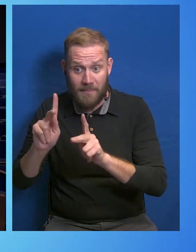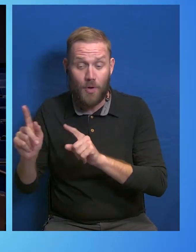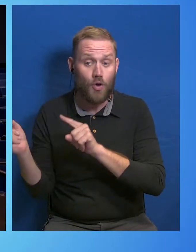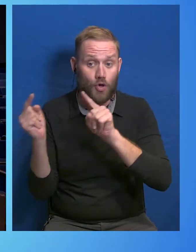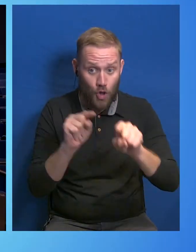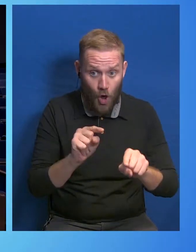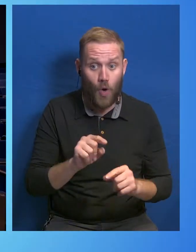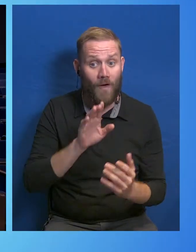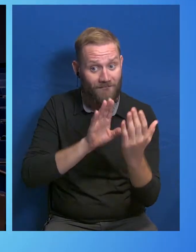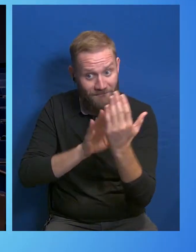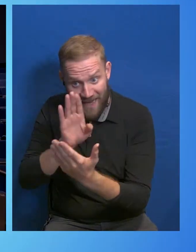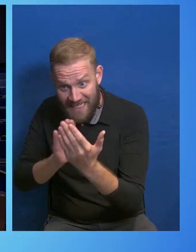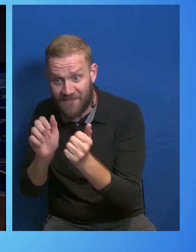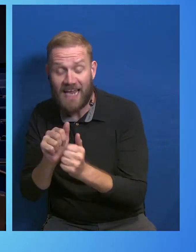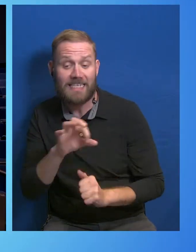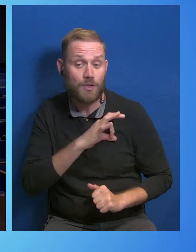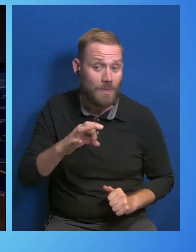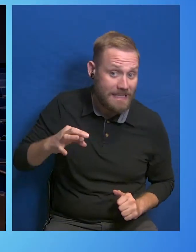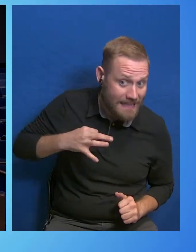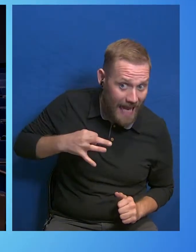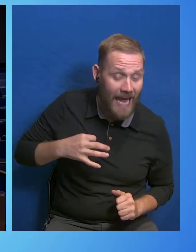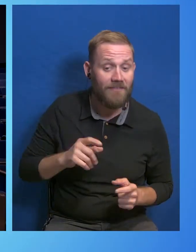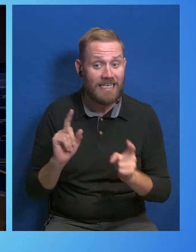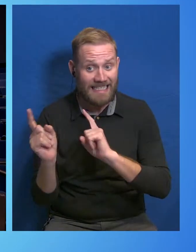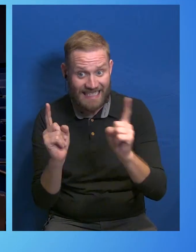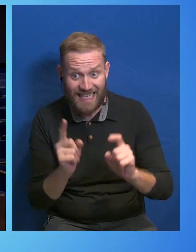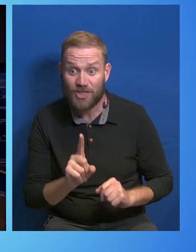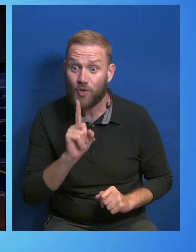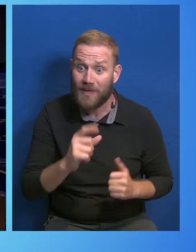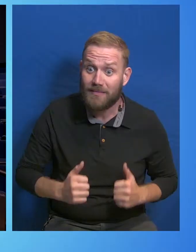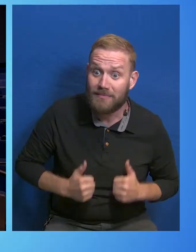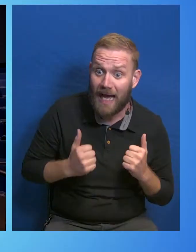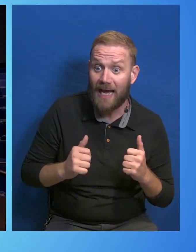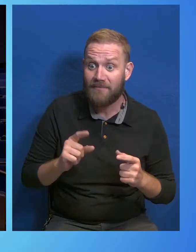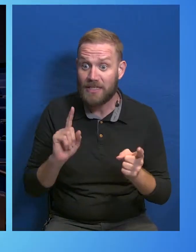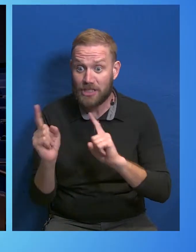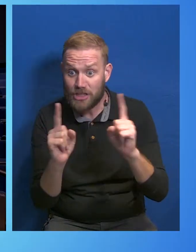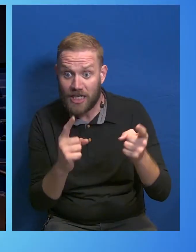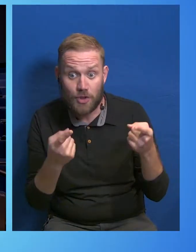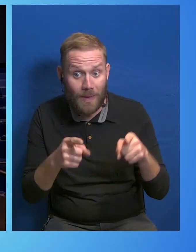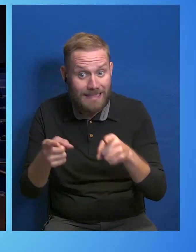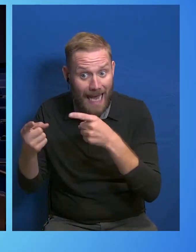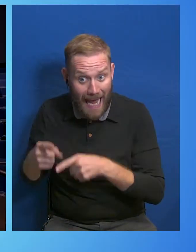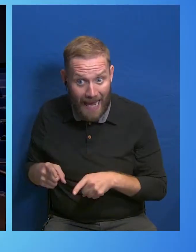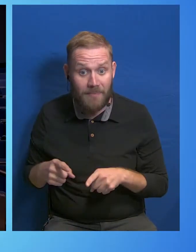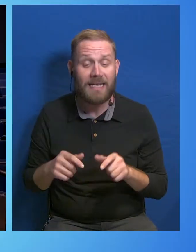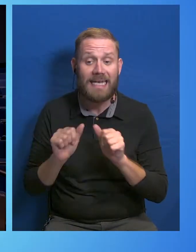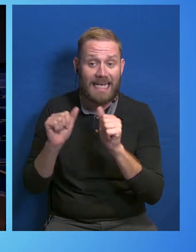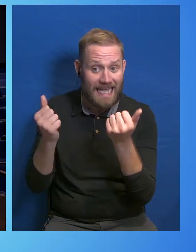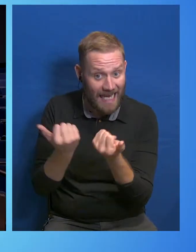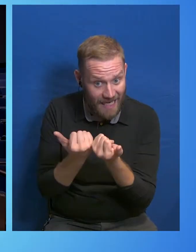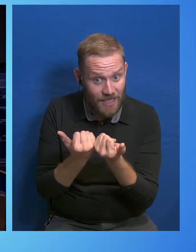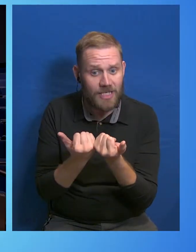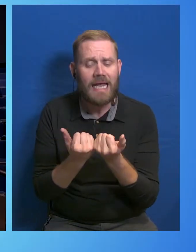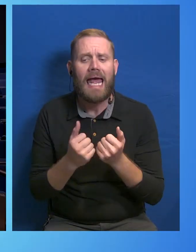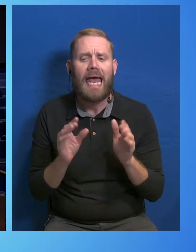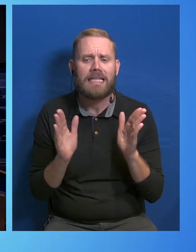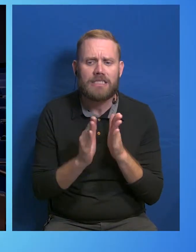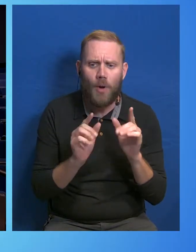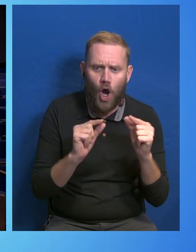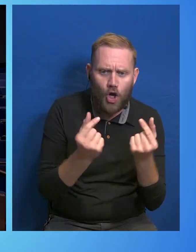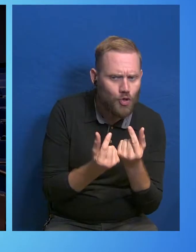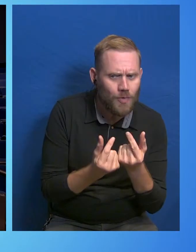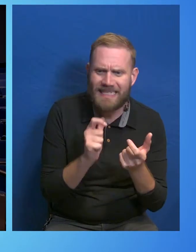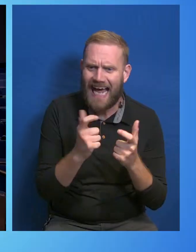staff to have discussions, real discussions about what's going on so staff can, and meeting in small groups, not